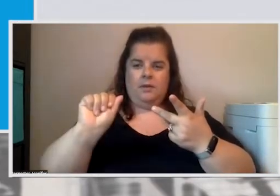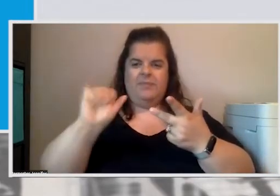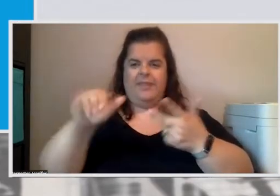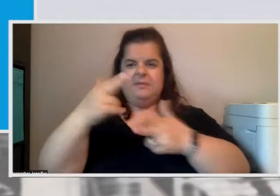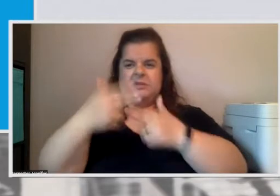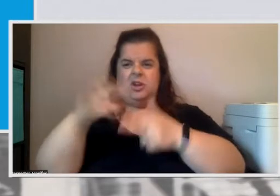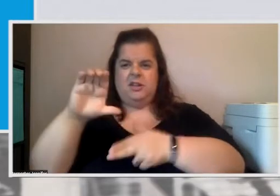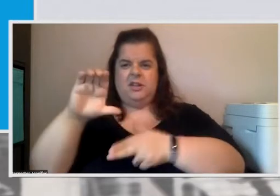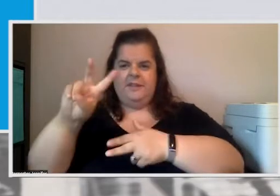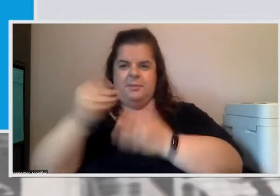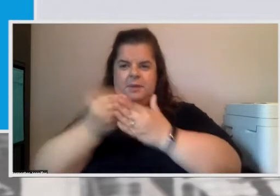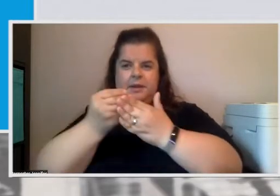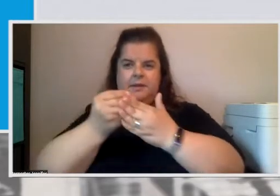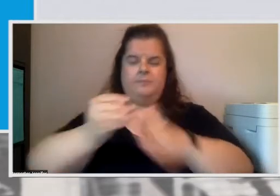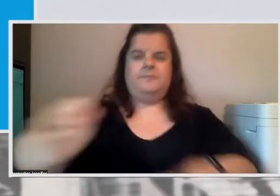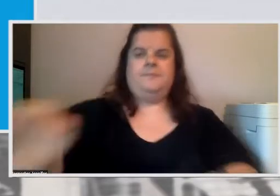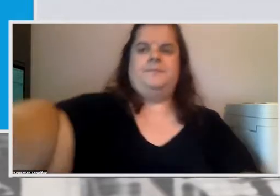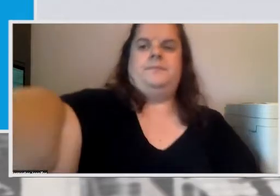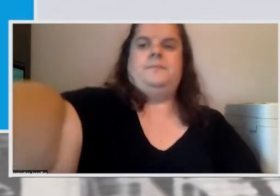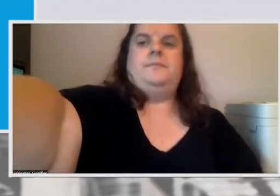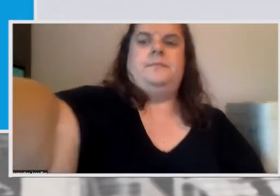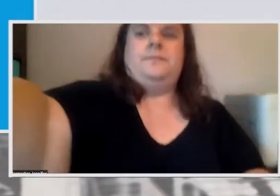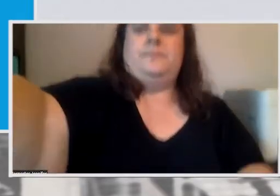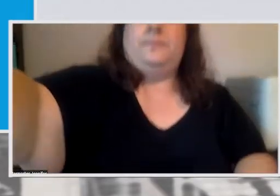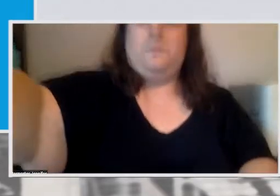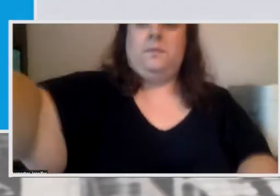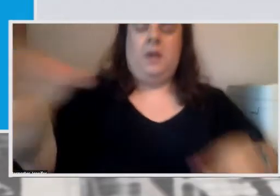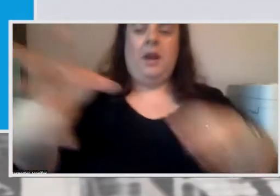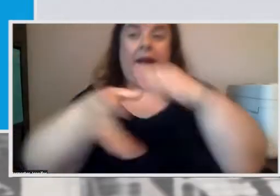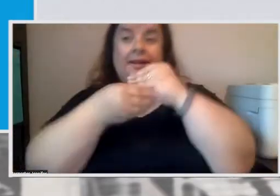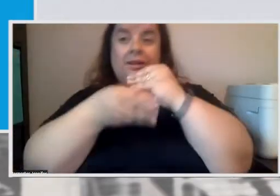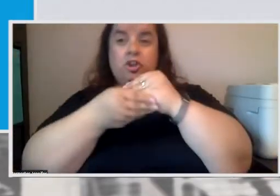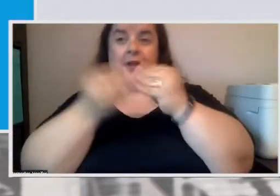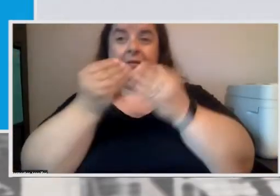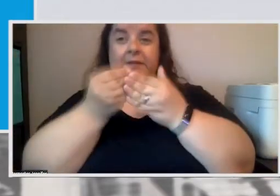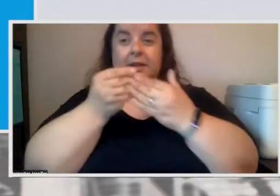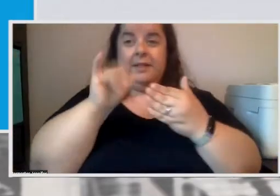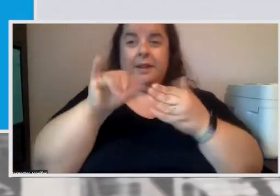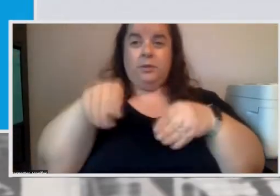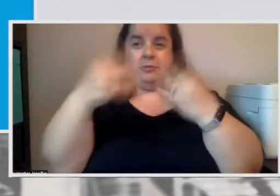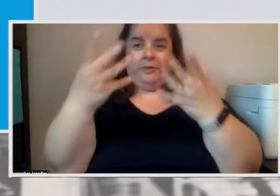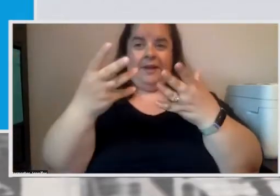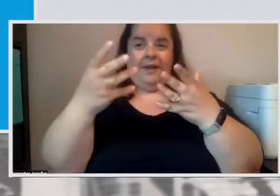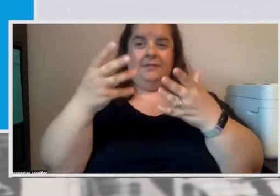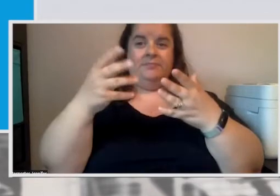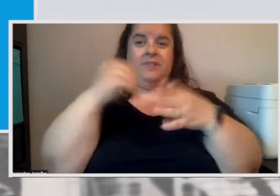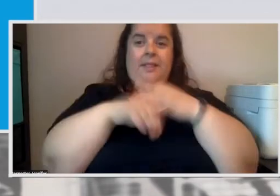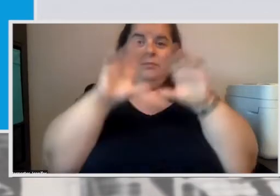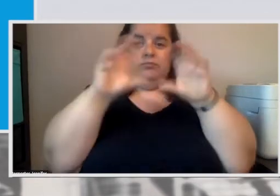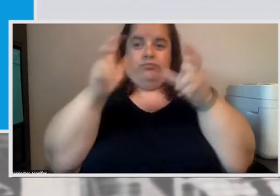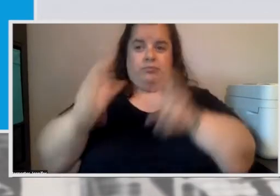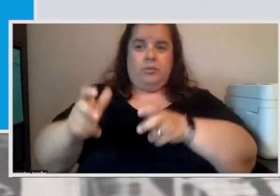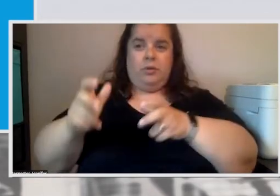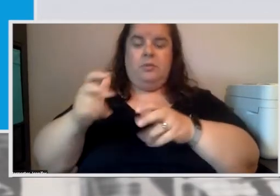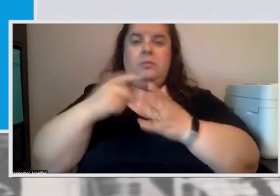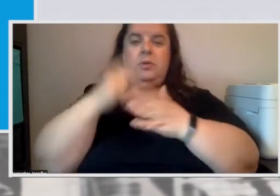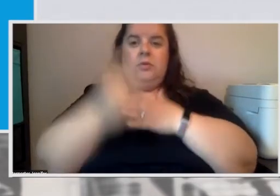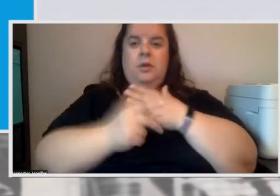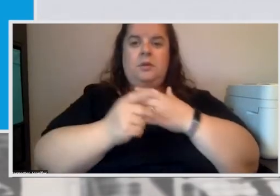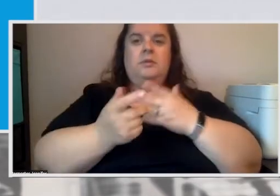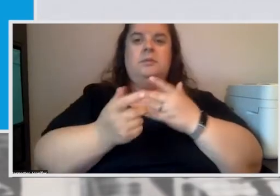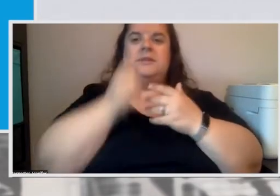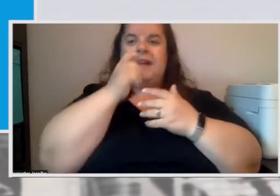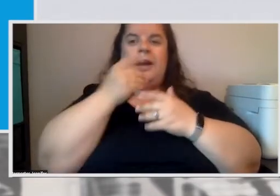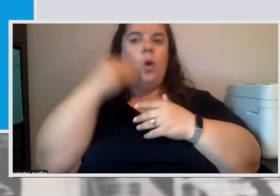coronavirus funds. So there were additional funds that were provided in those buckets for those programs, not for the home program, but for the other